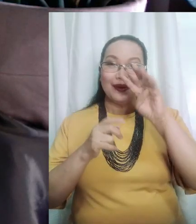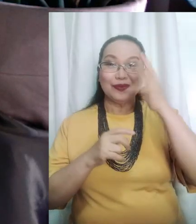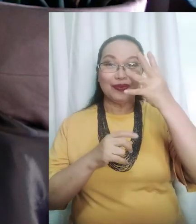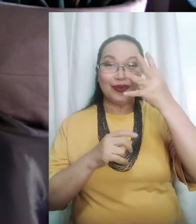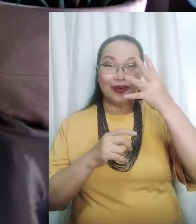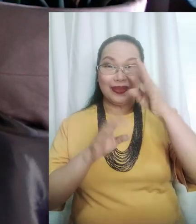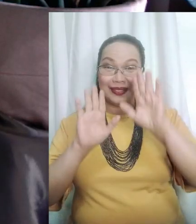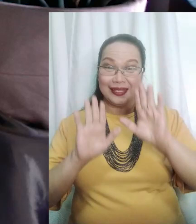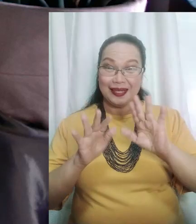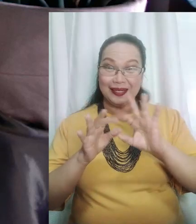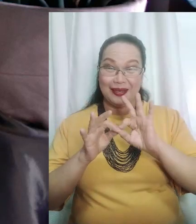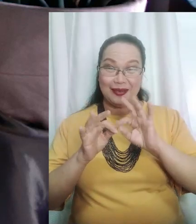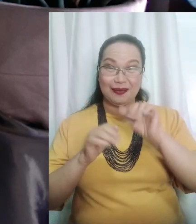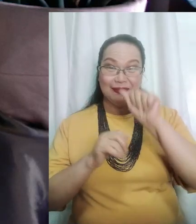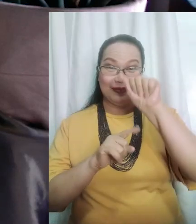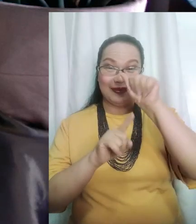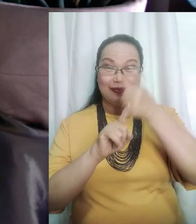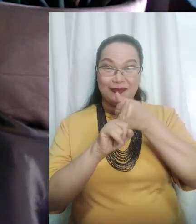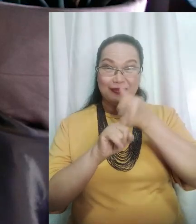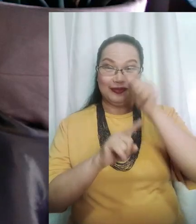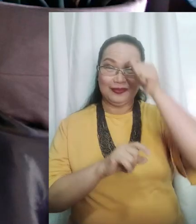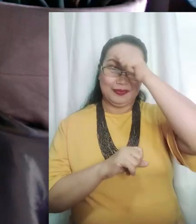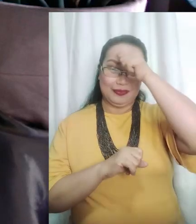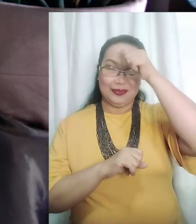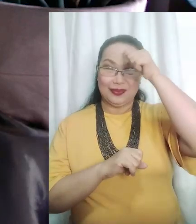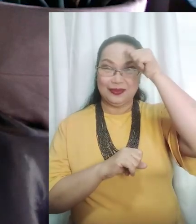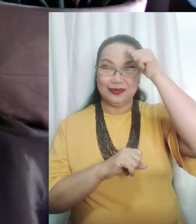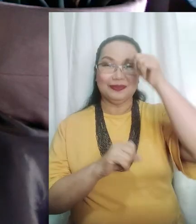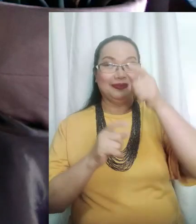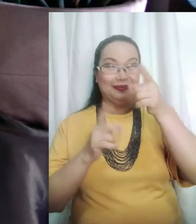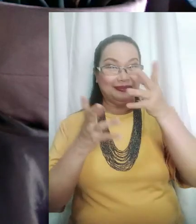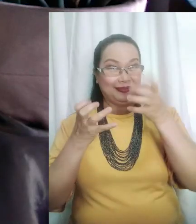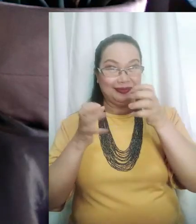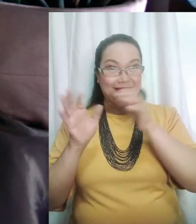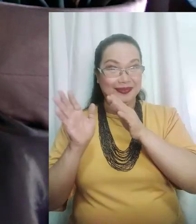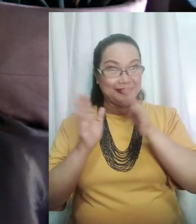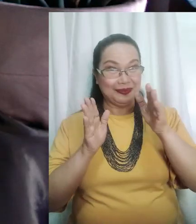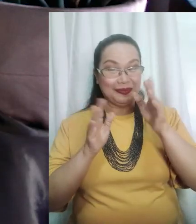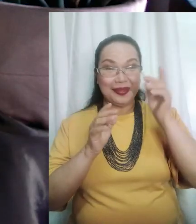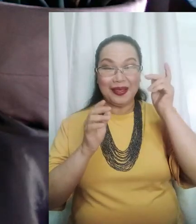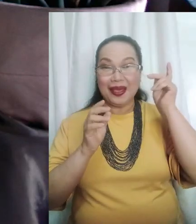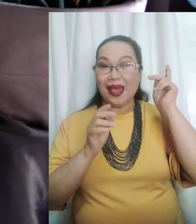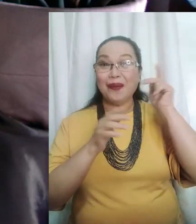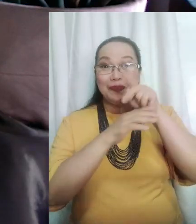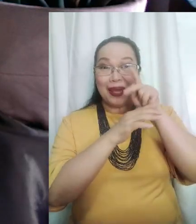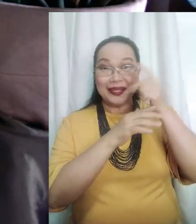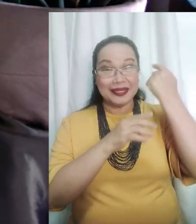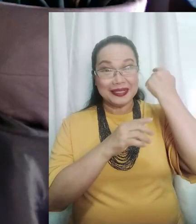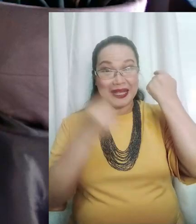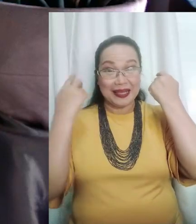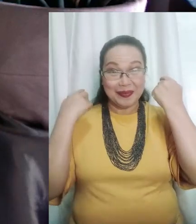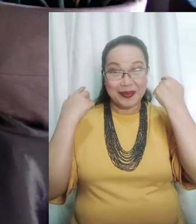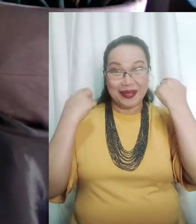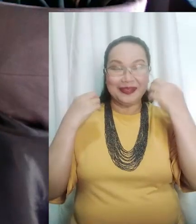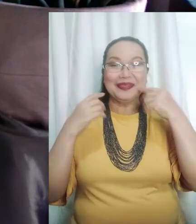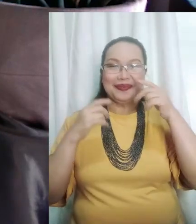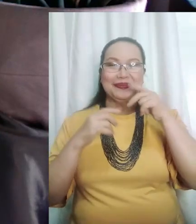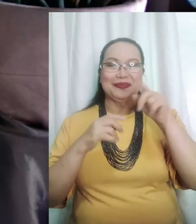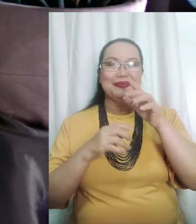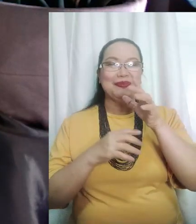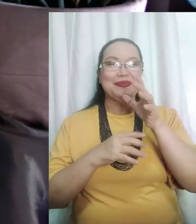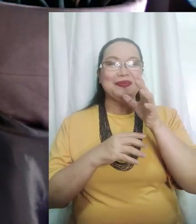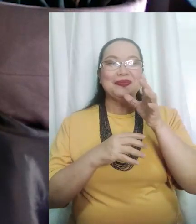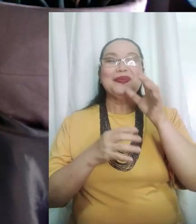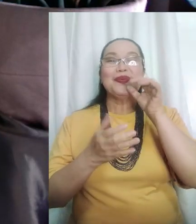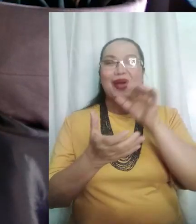August. Thank you for joining us today. You know, you like my plants? O, plantito na ba ako? Hindi po. Si Mrs. po